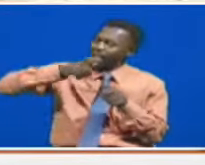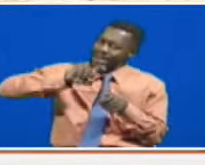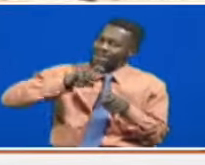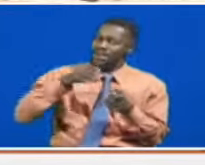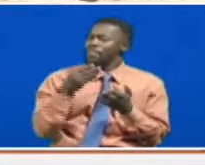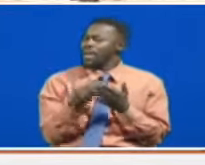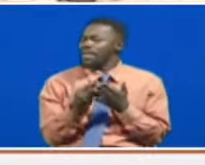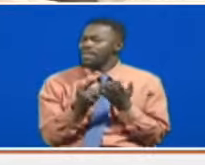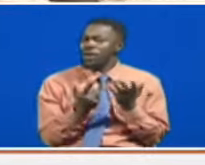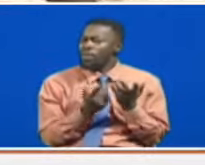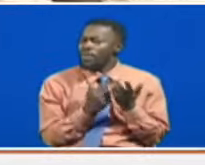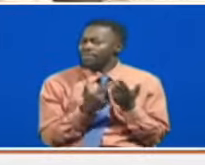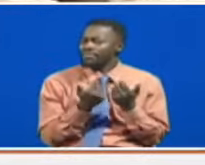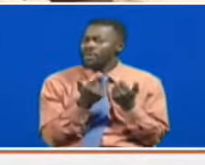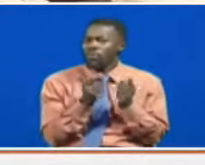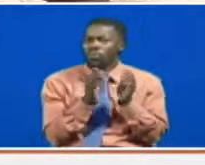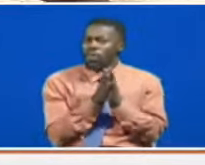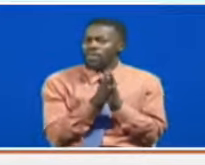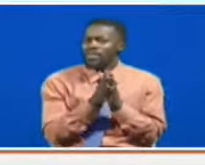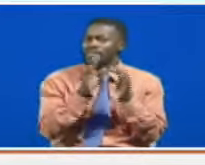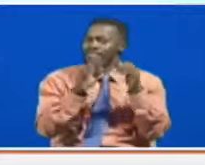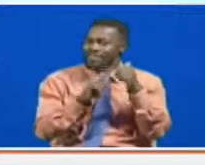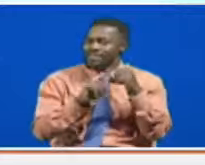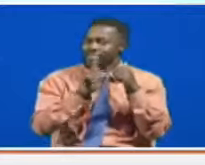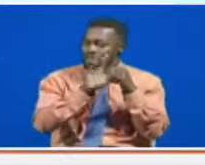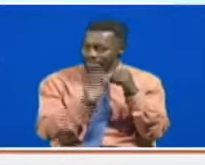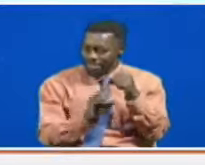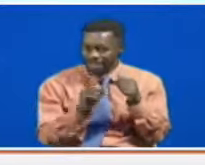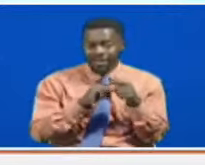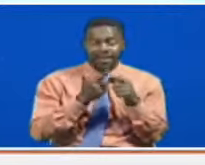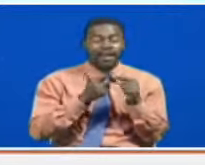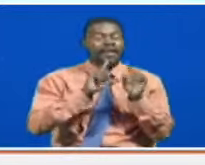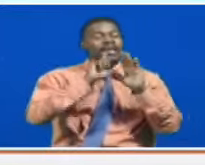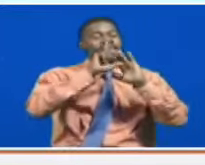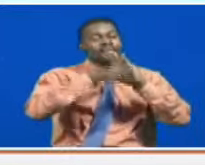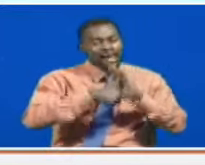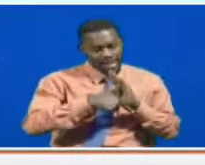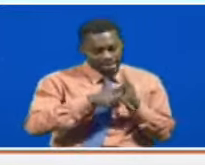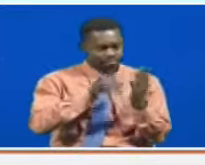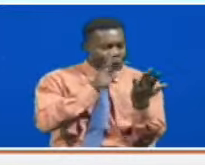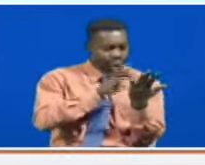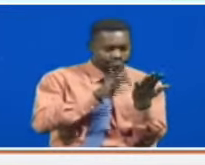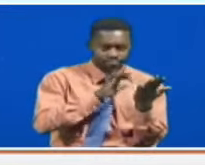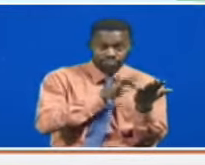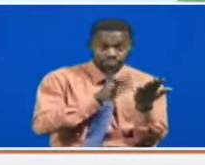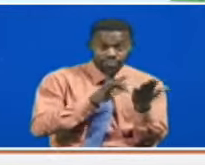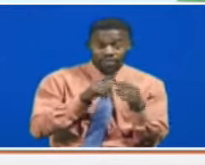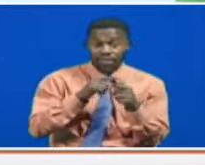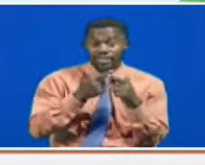least minimum by 6%. Na mutaniambia vile hesabu hiyo itafanyika.